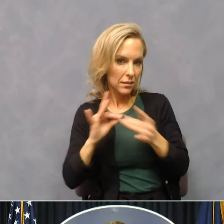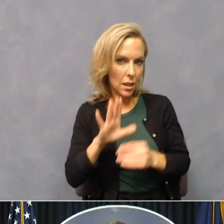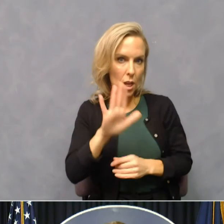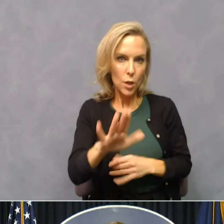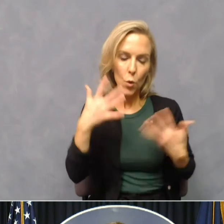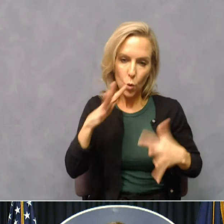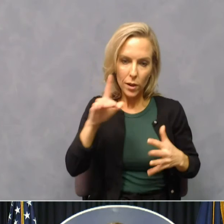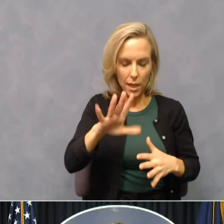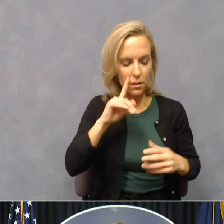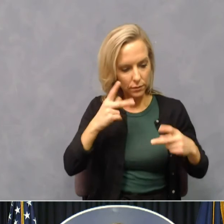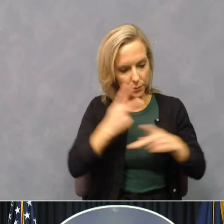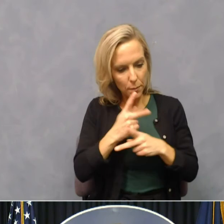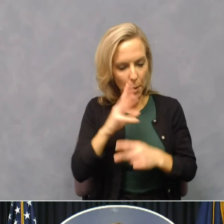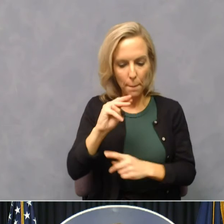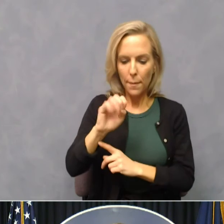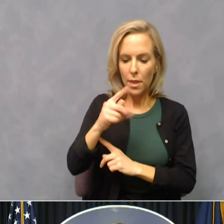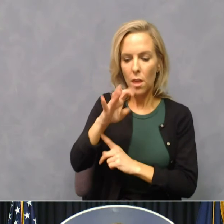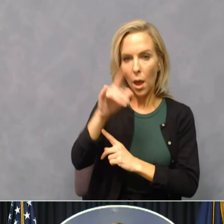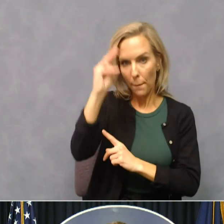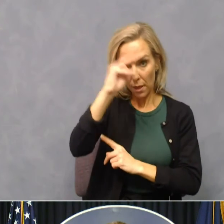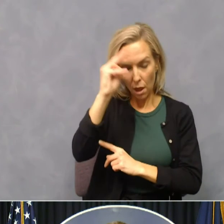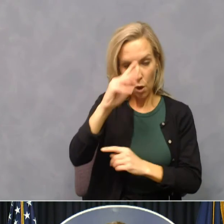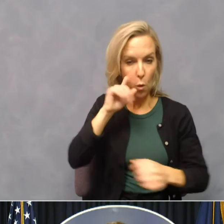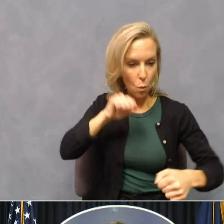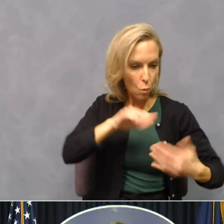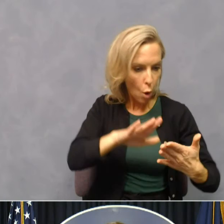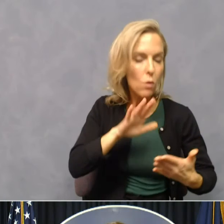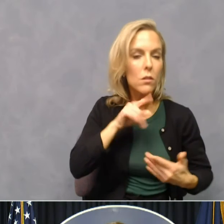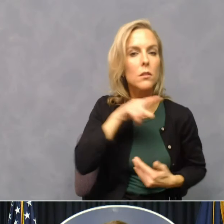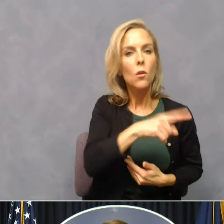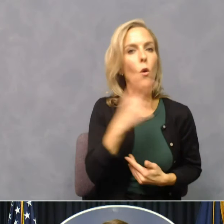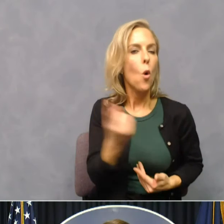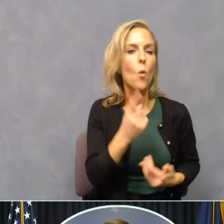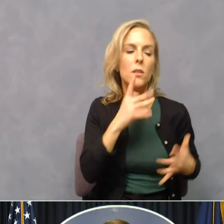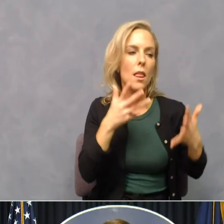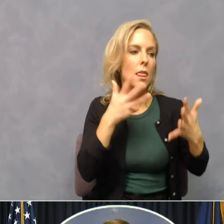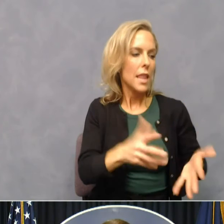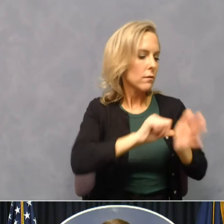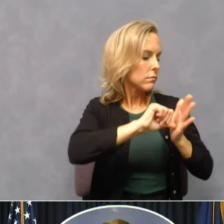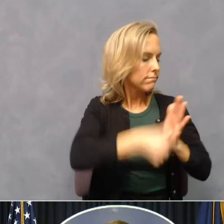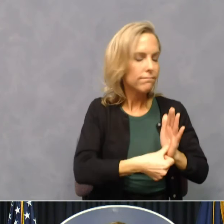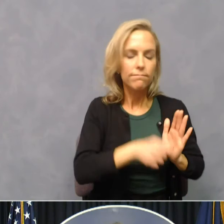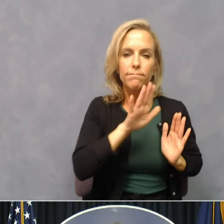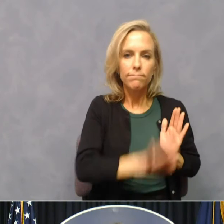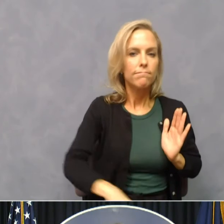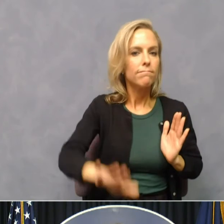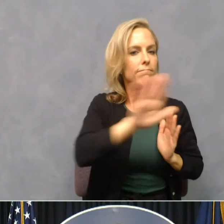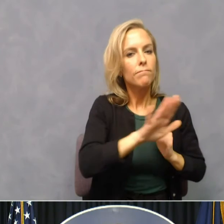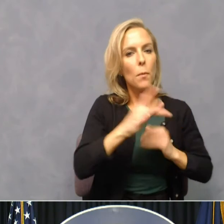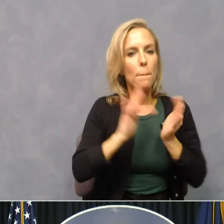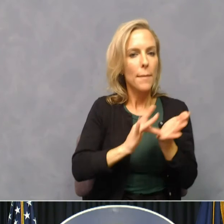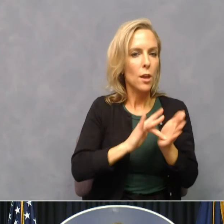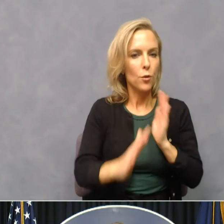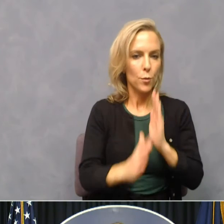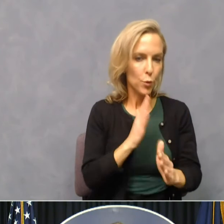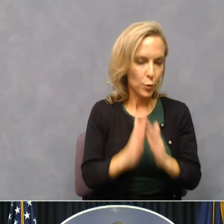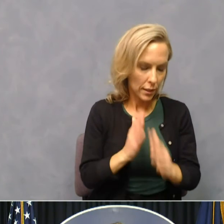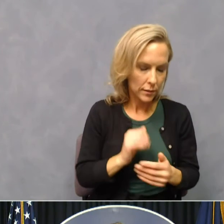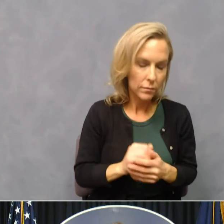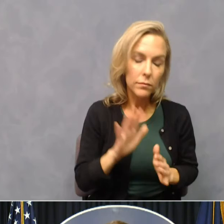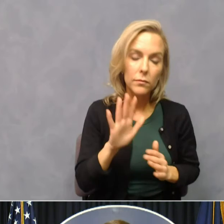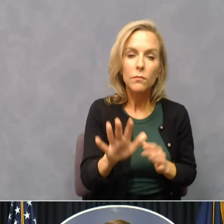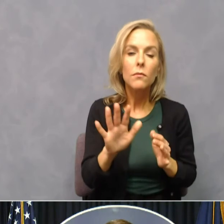to emergency medicine will forever leave a lasting footprint on the entire medical community. But more than